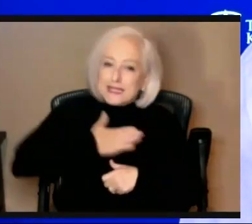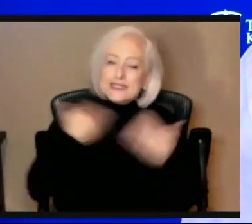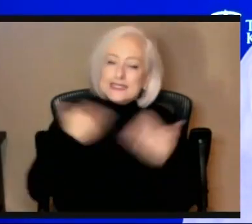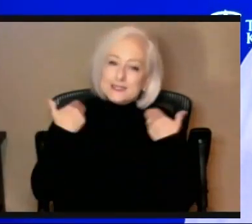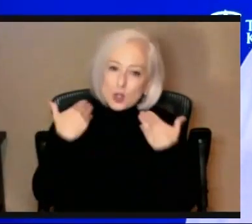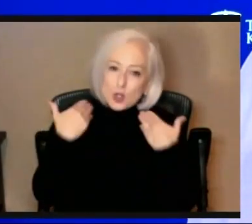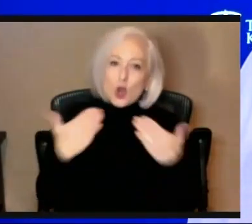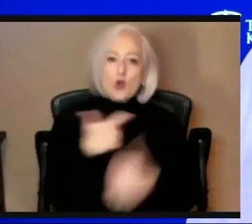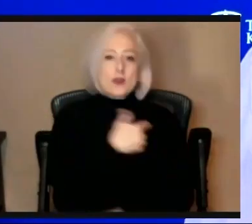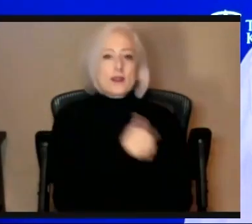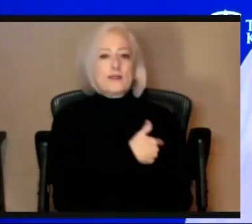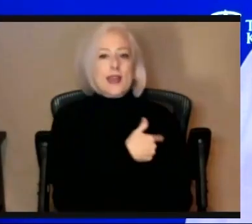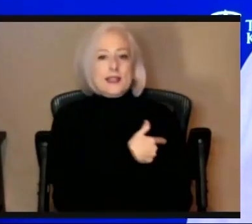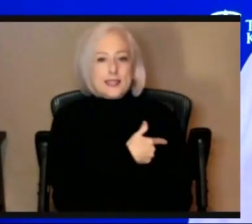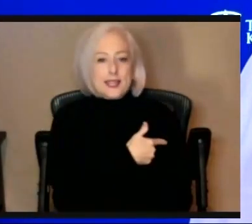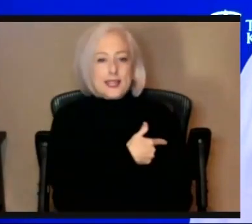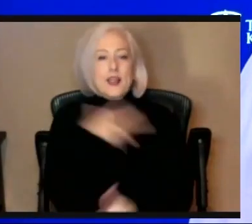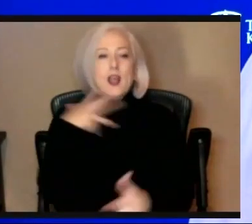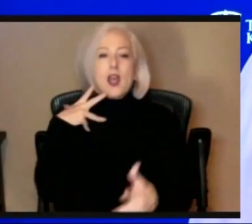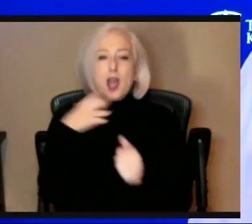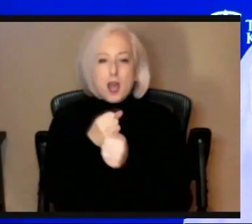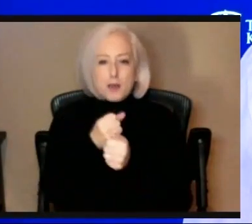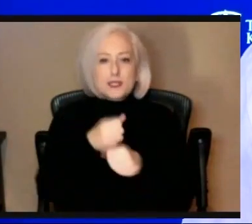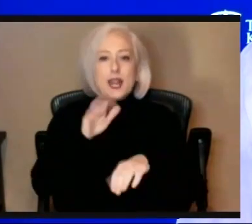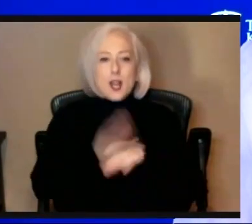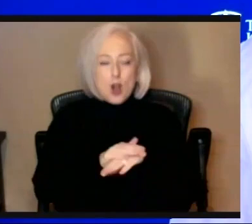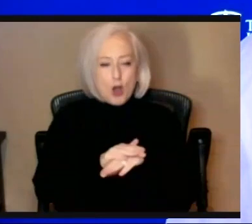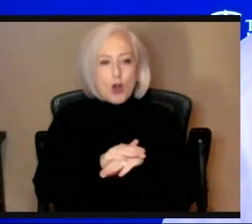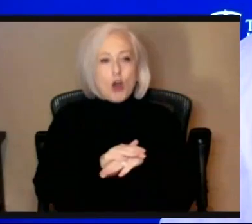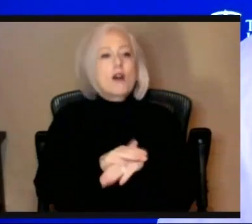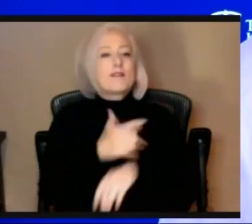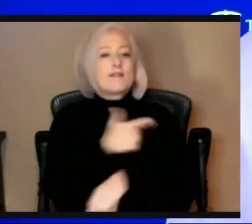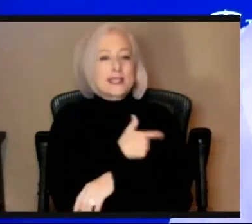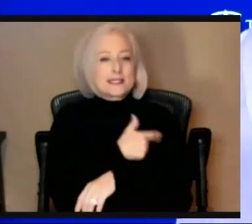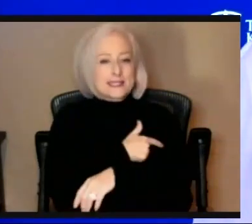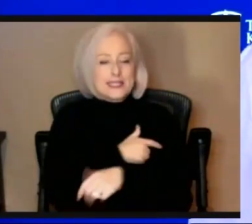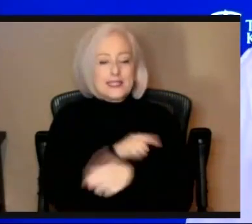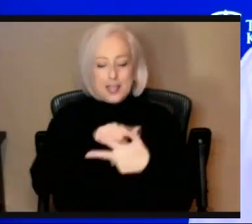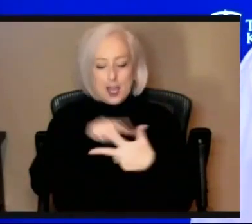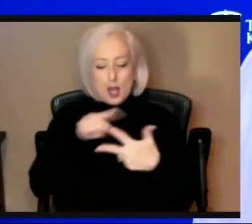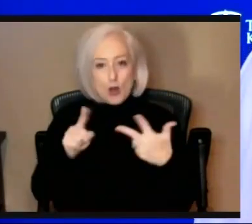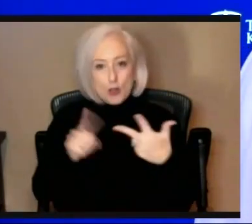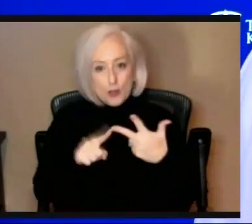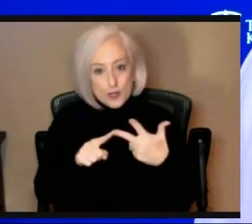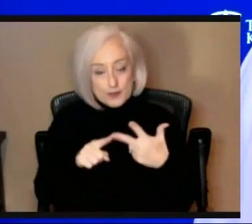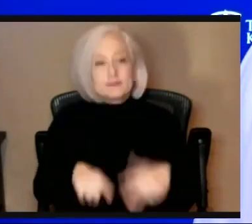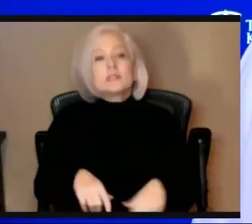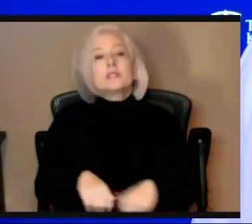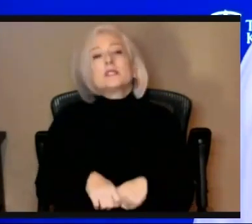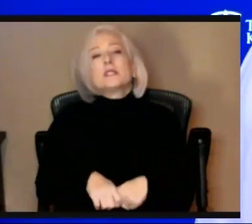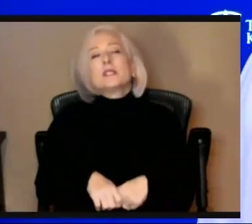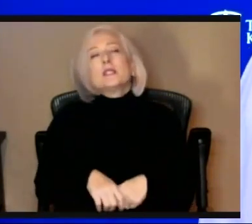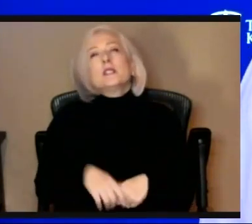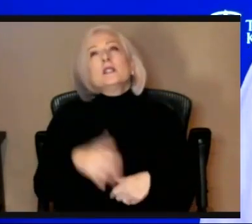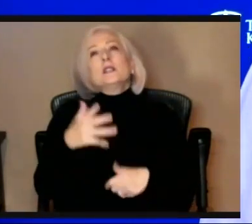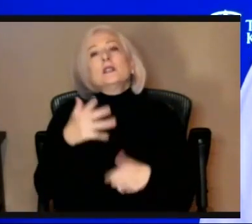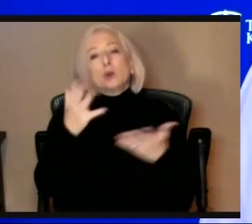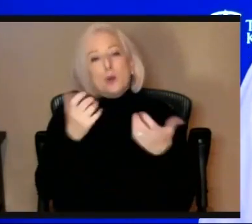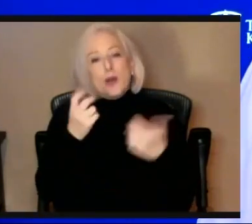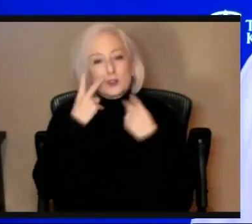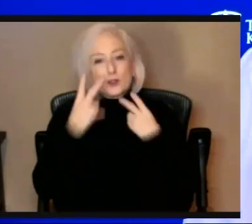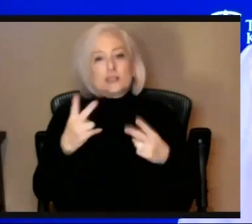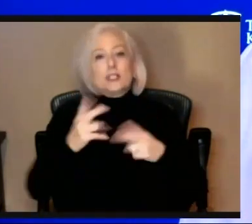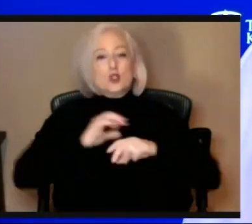Be up to date on your vaccines, meaning get those full doses and then get that booster. And really, we just want to see you protected so that you don't have to come into